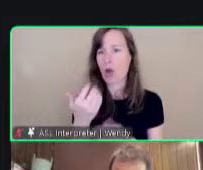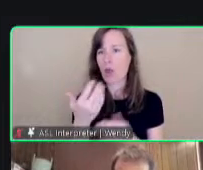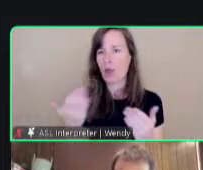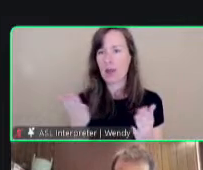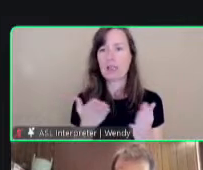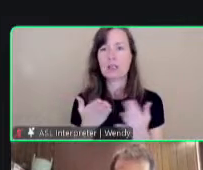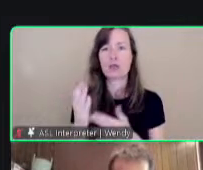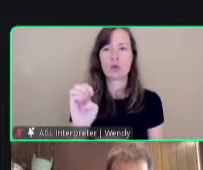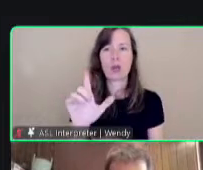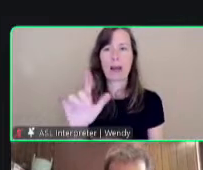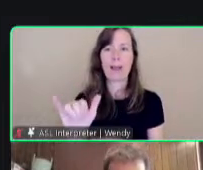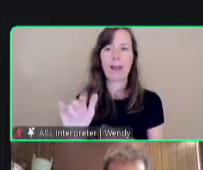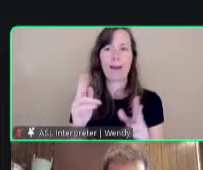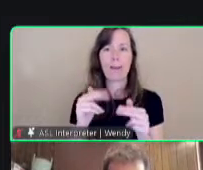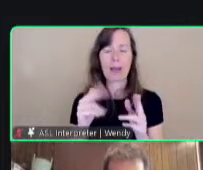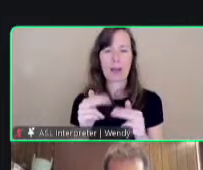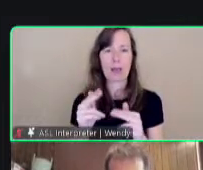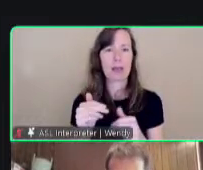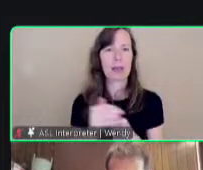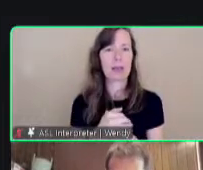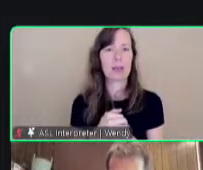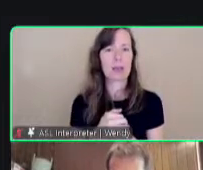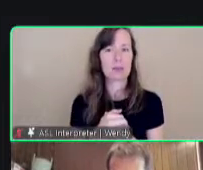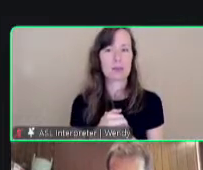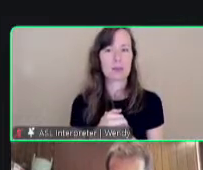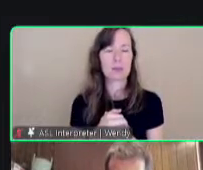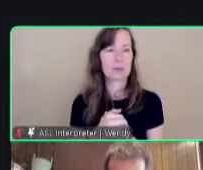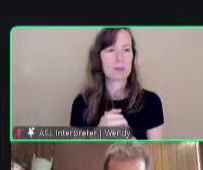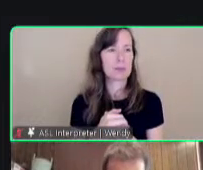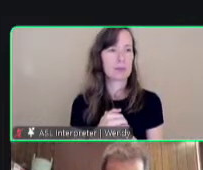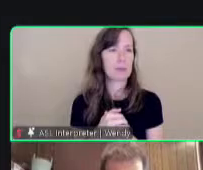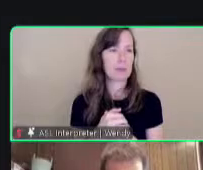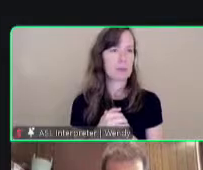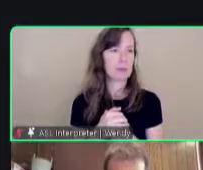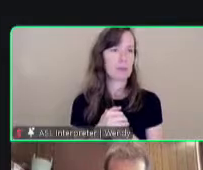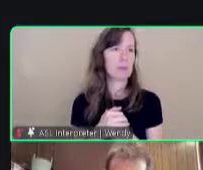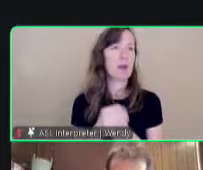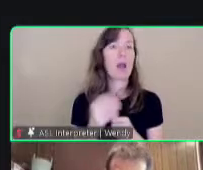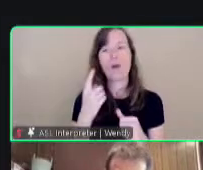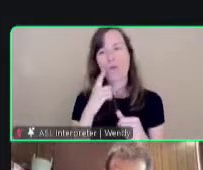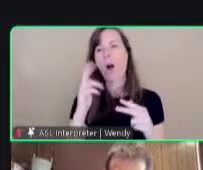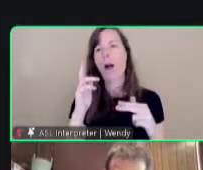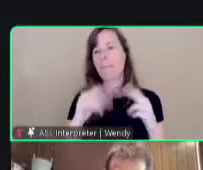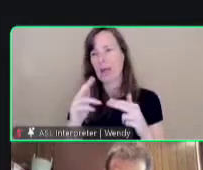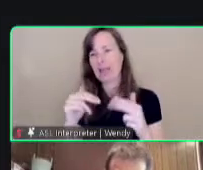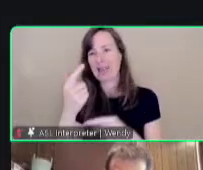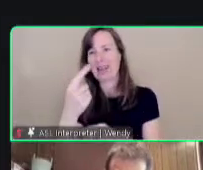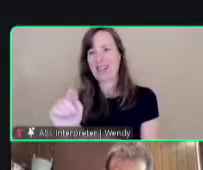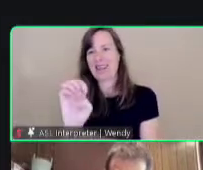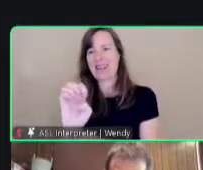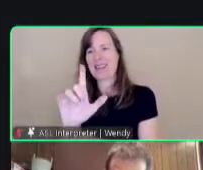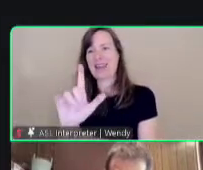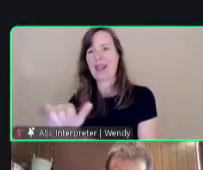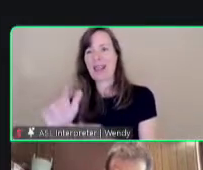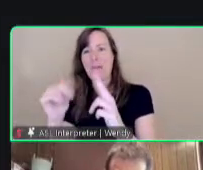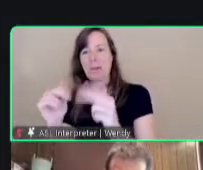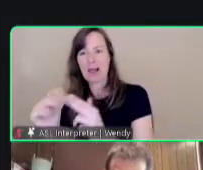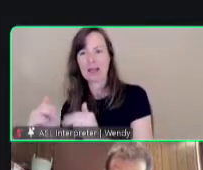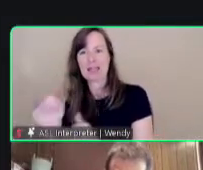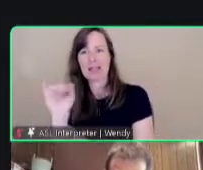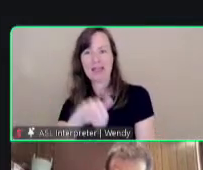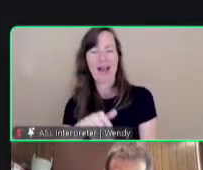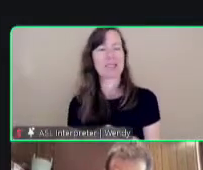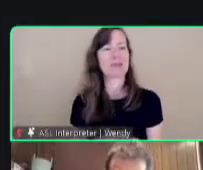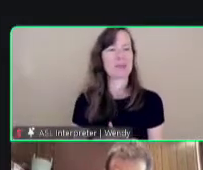building or building the Ely. Building the Ely building. Sorry about using that word twice in one sentence. But